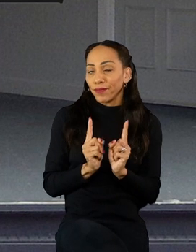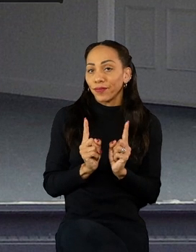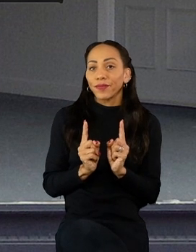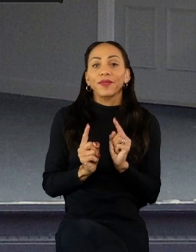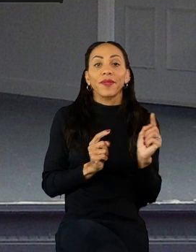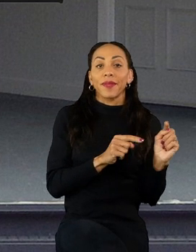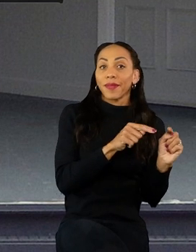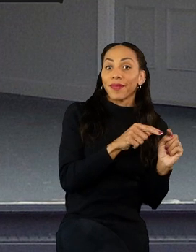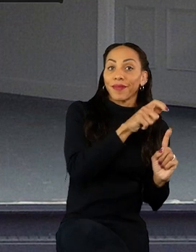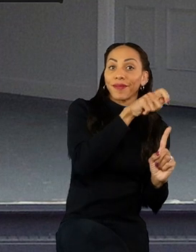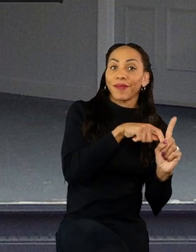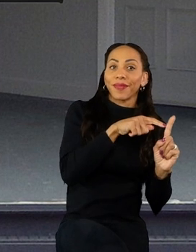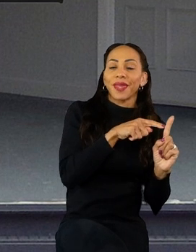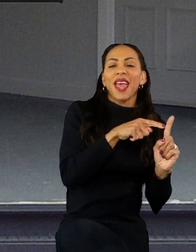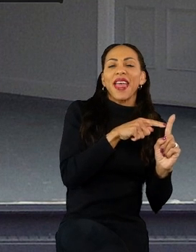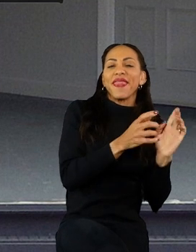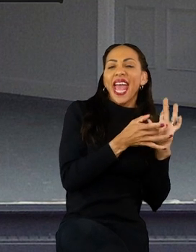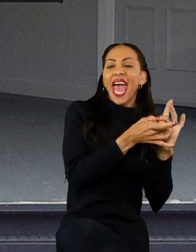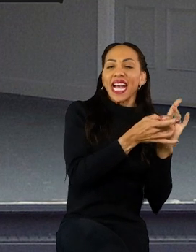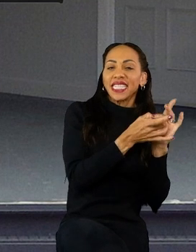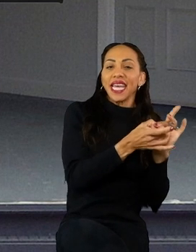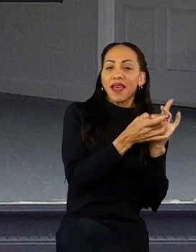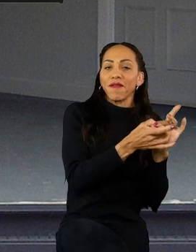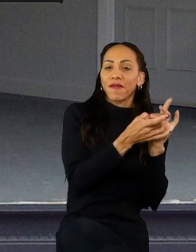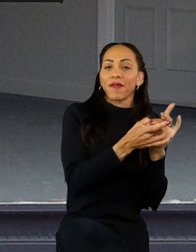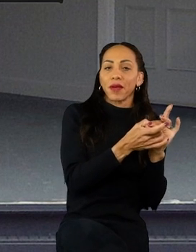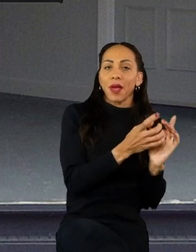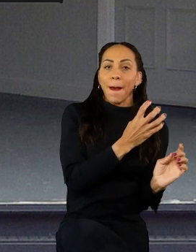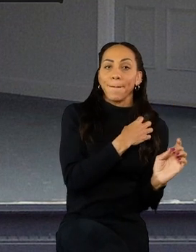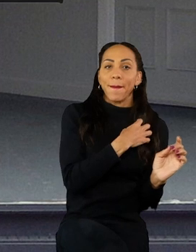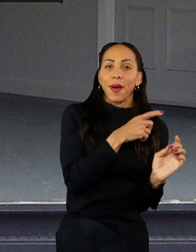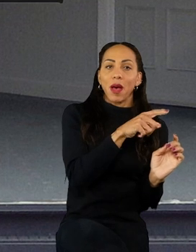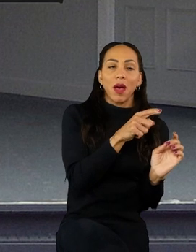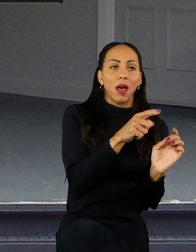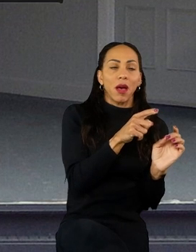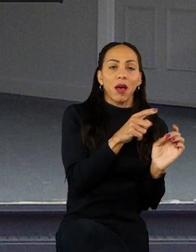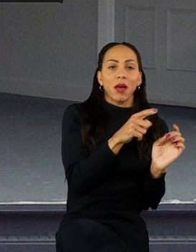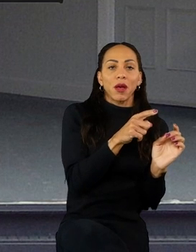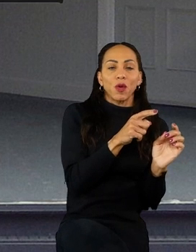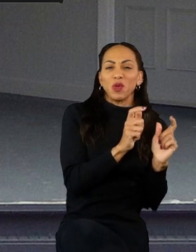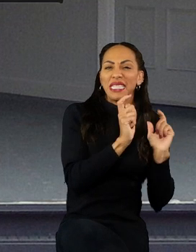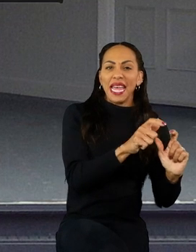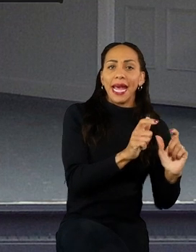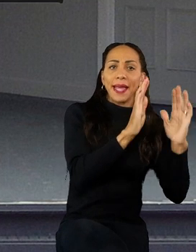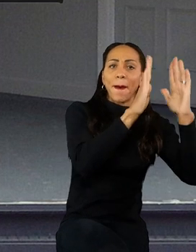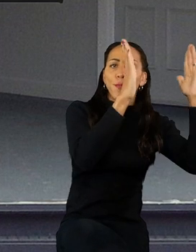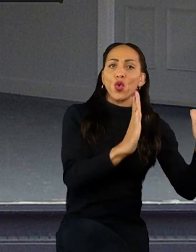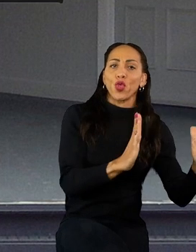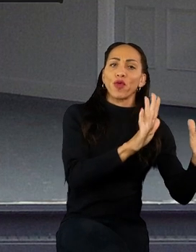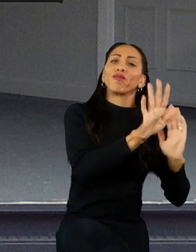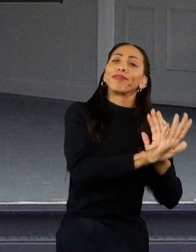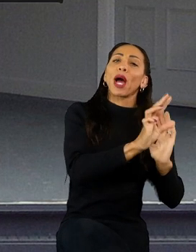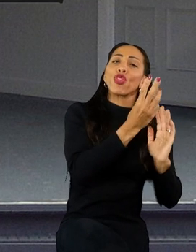this is that that active audience member is only going to be in that sort of booth with that laptop for